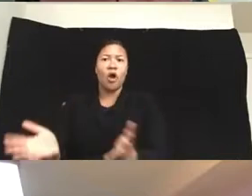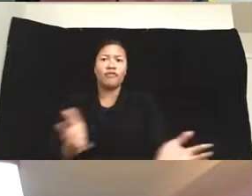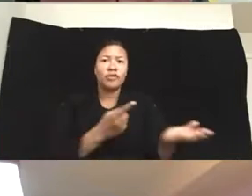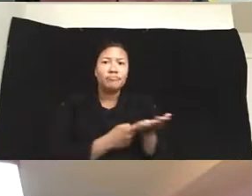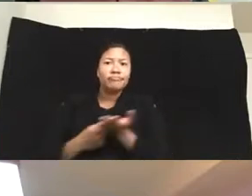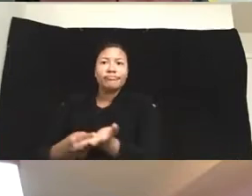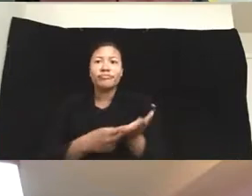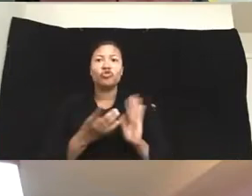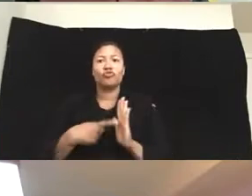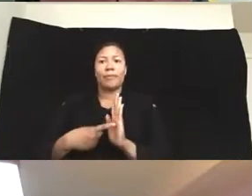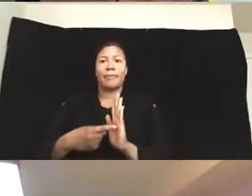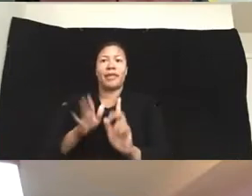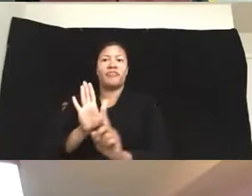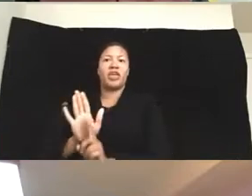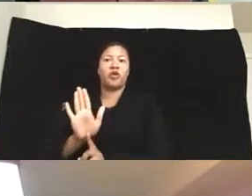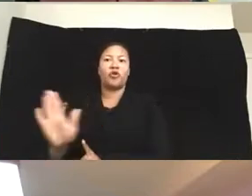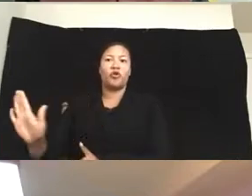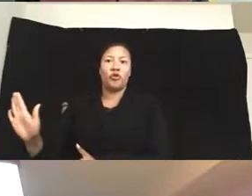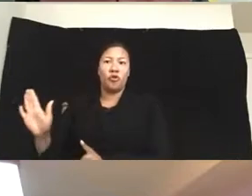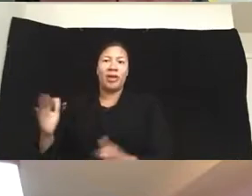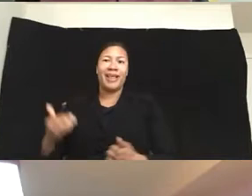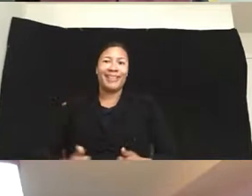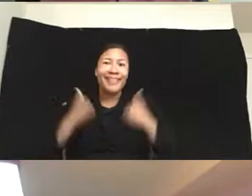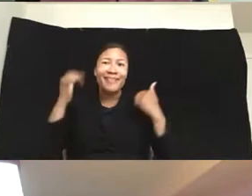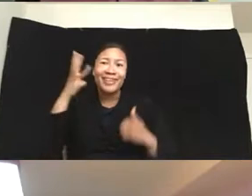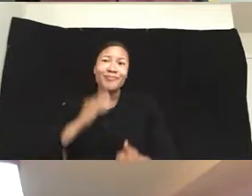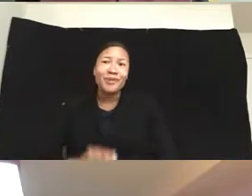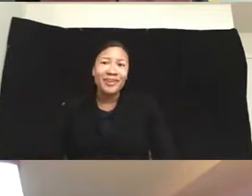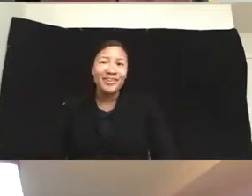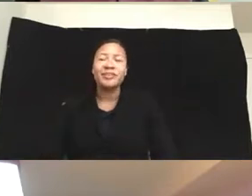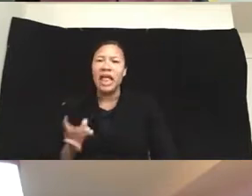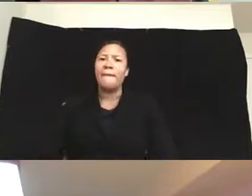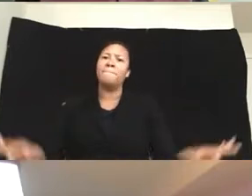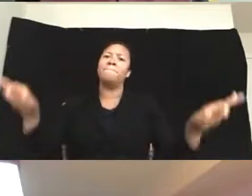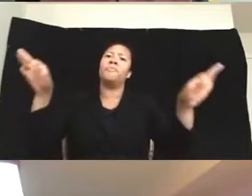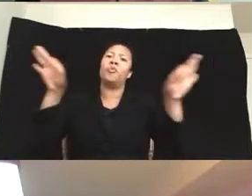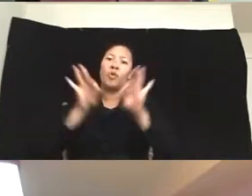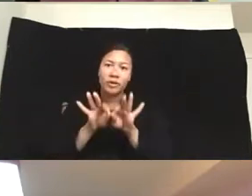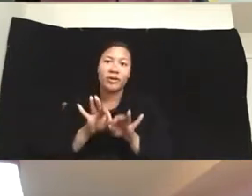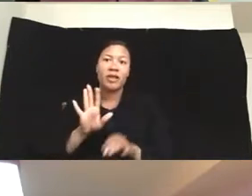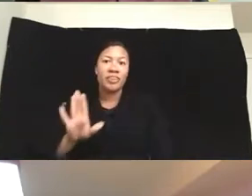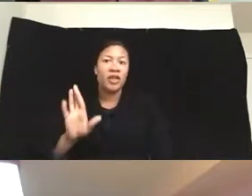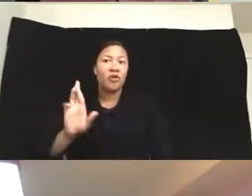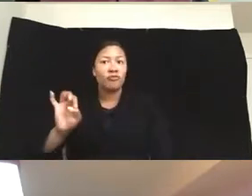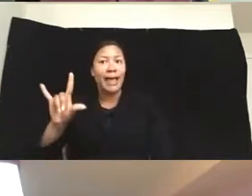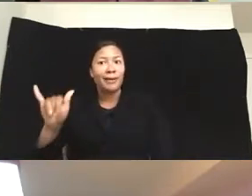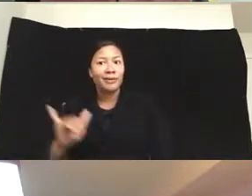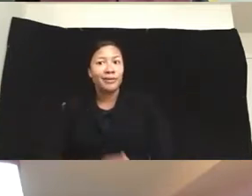their lived realities is a really important part of it. I think that